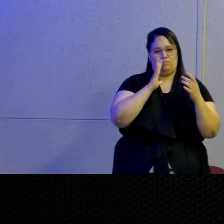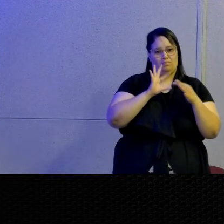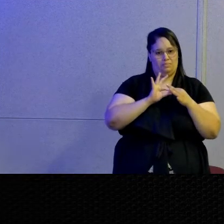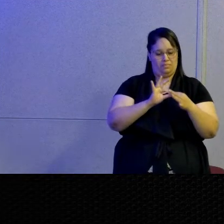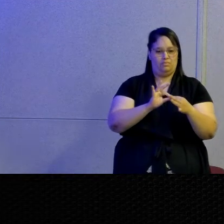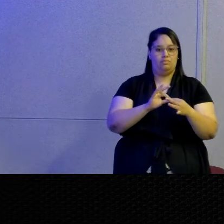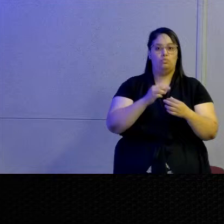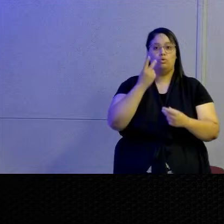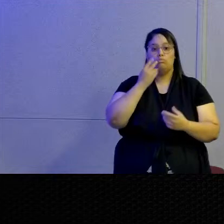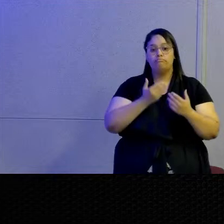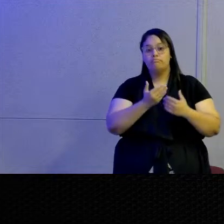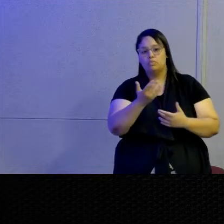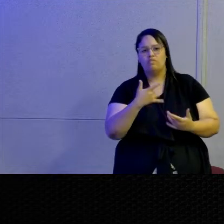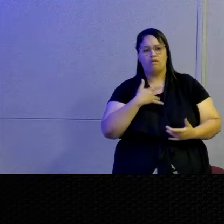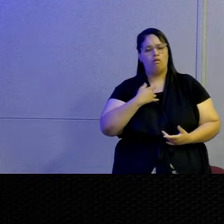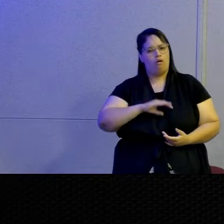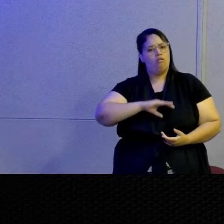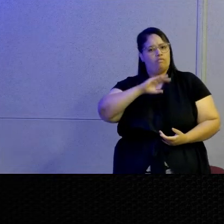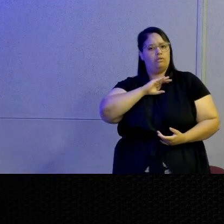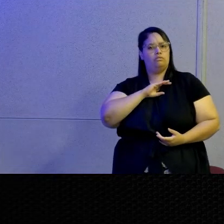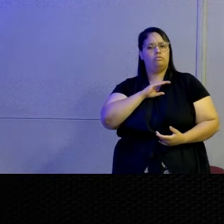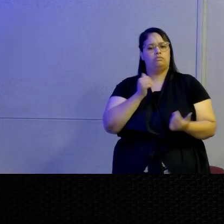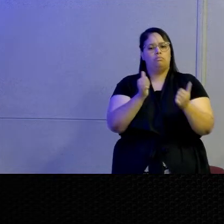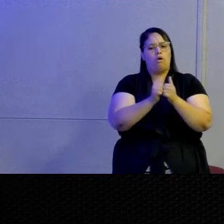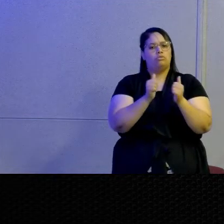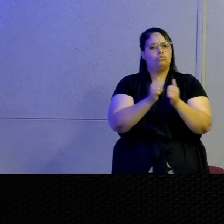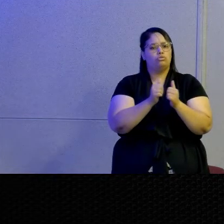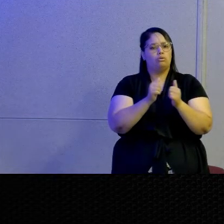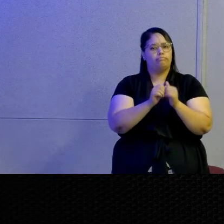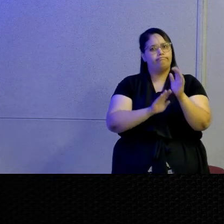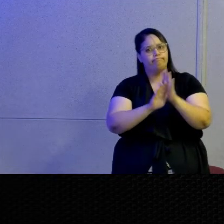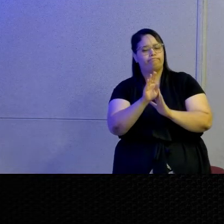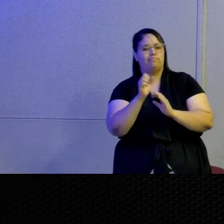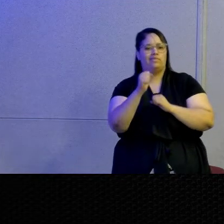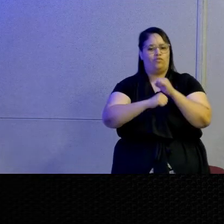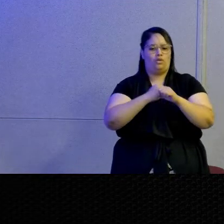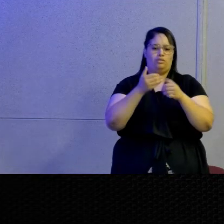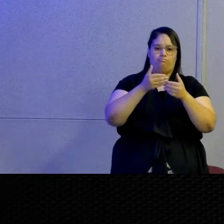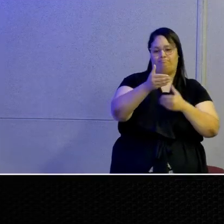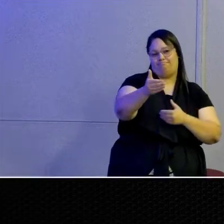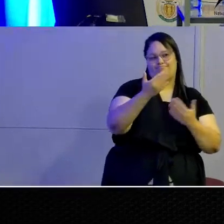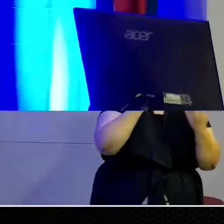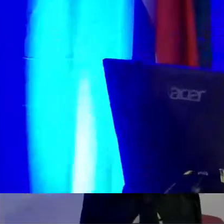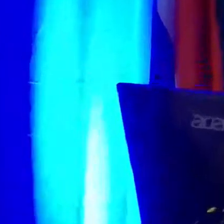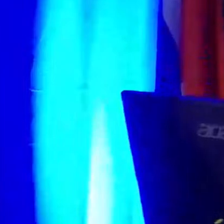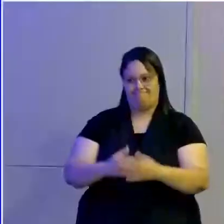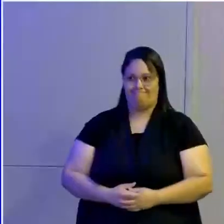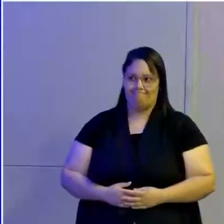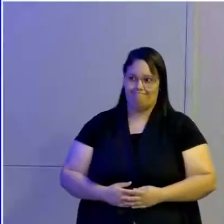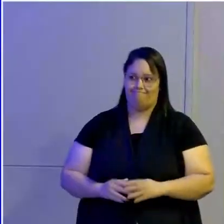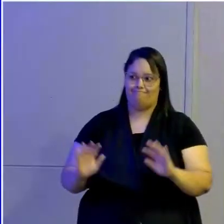forward with confidence to our partnership's future and the next 15 years. Thank you very much.